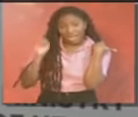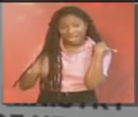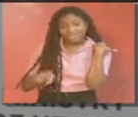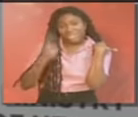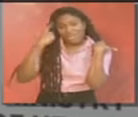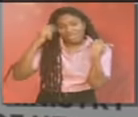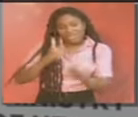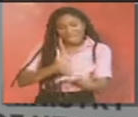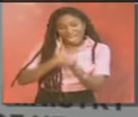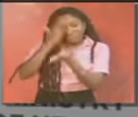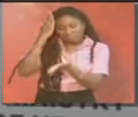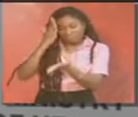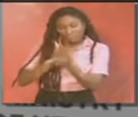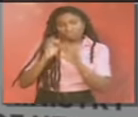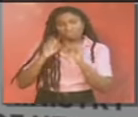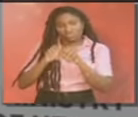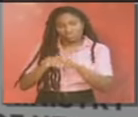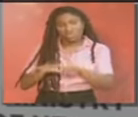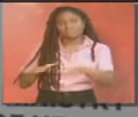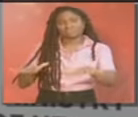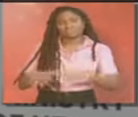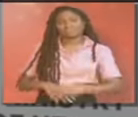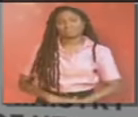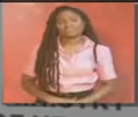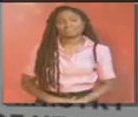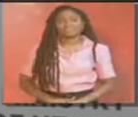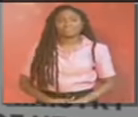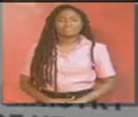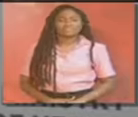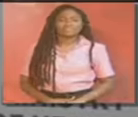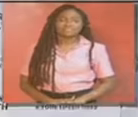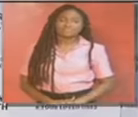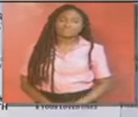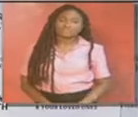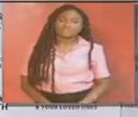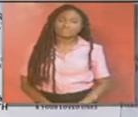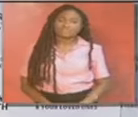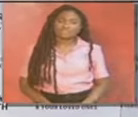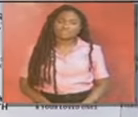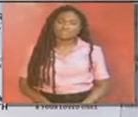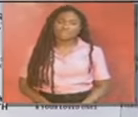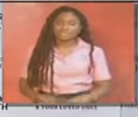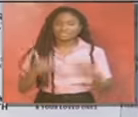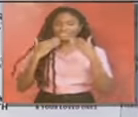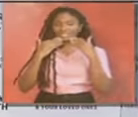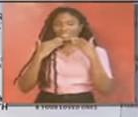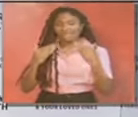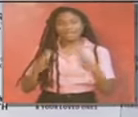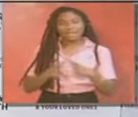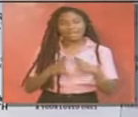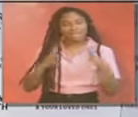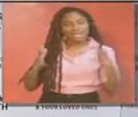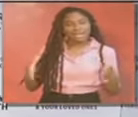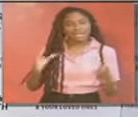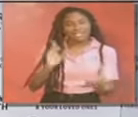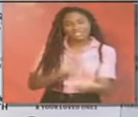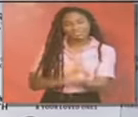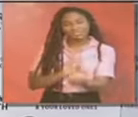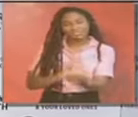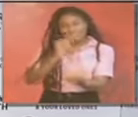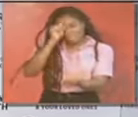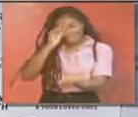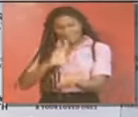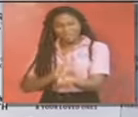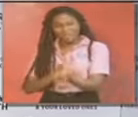reverse this trend. And with that, I'd like to turn back over to Ms. Alcantara. Thank you very much, Dr. Hines. We